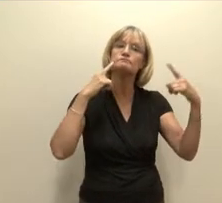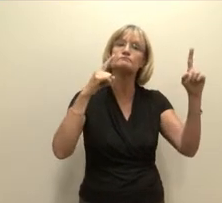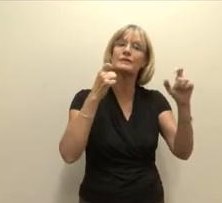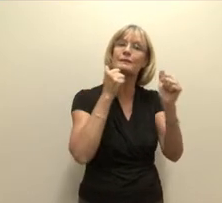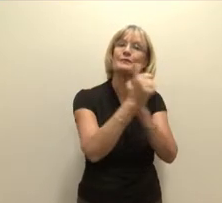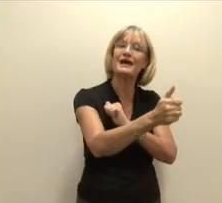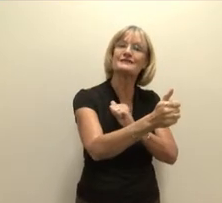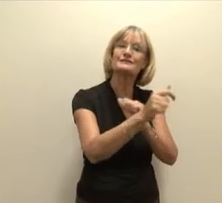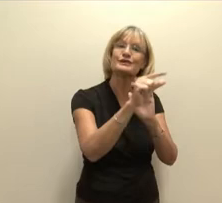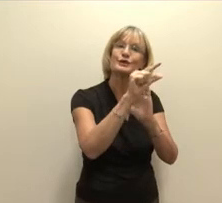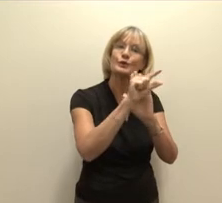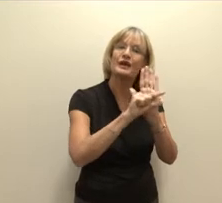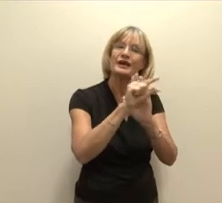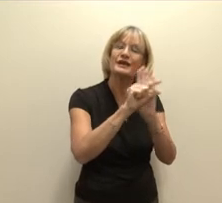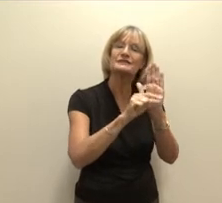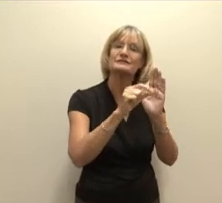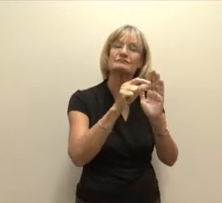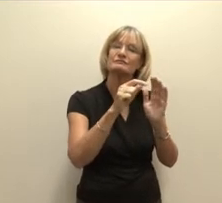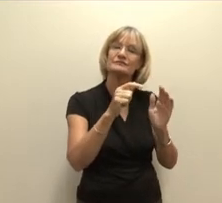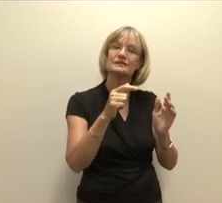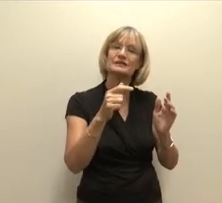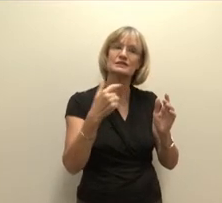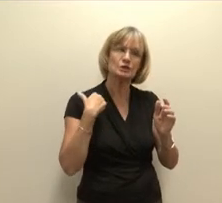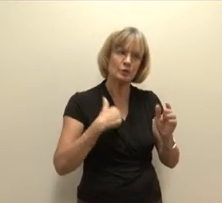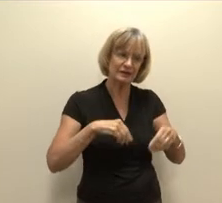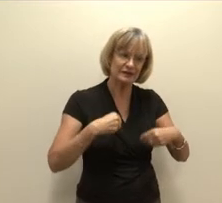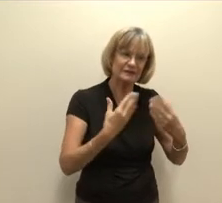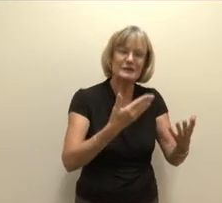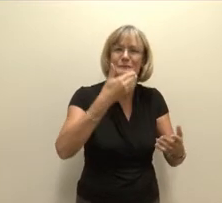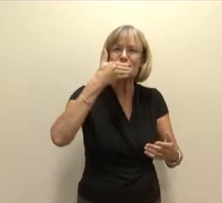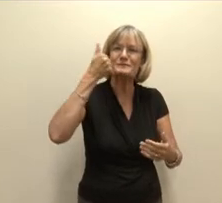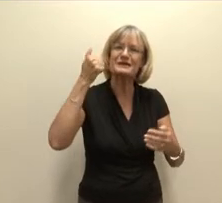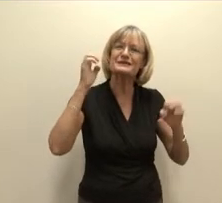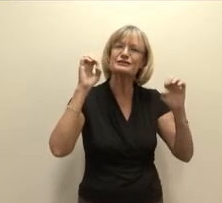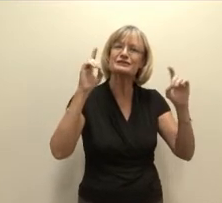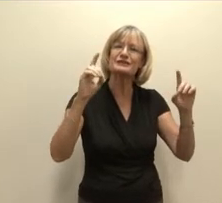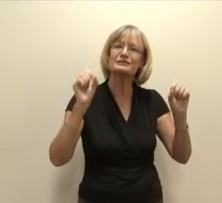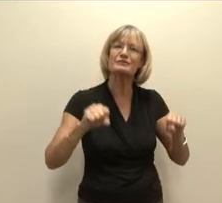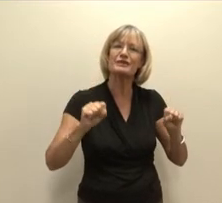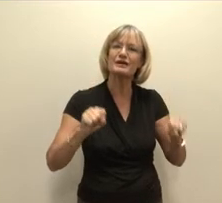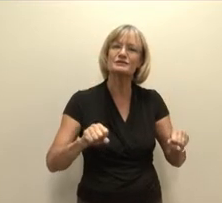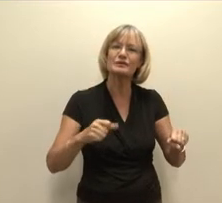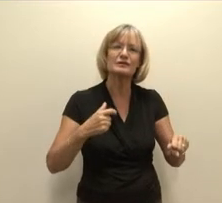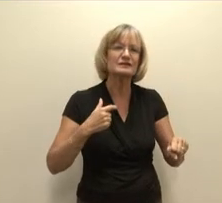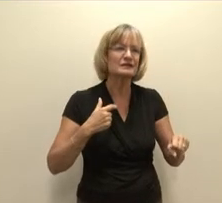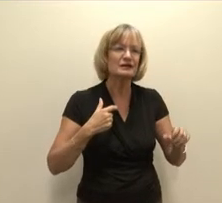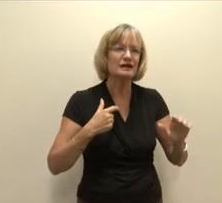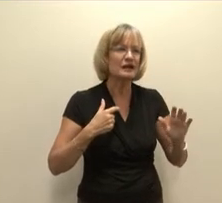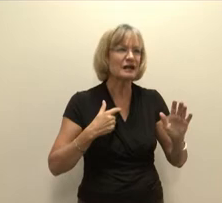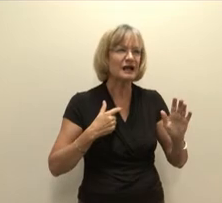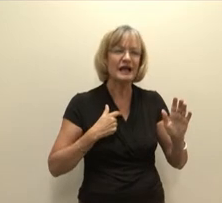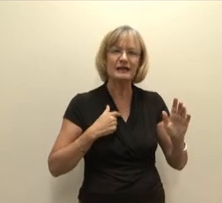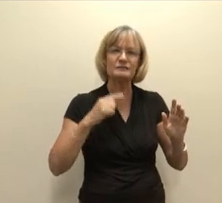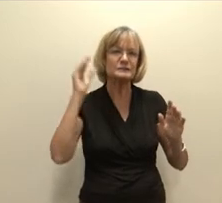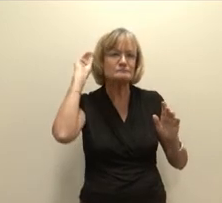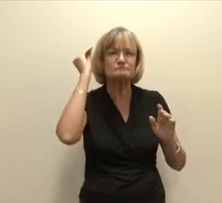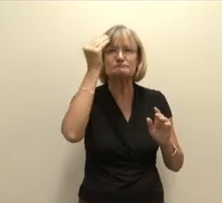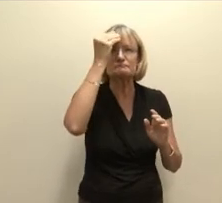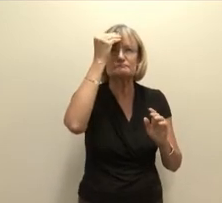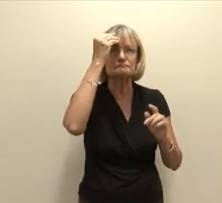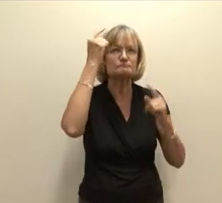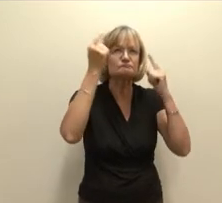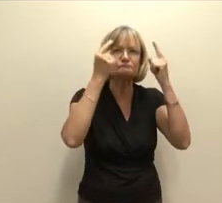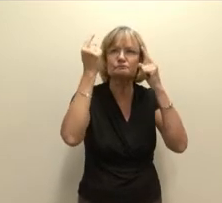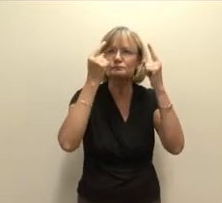best education possible for our children has been at the forefront of my mind throughout the search for our